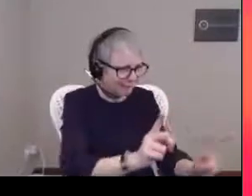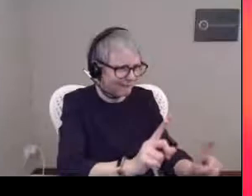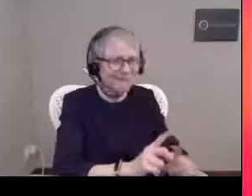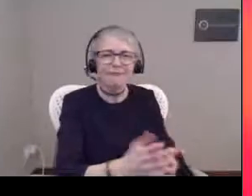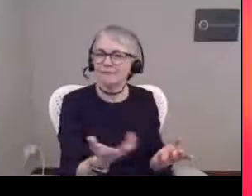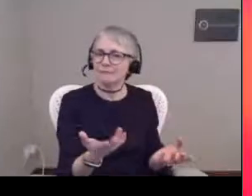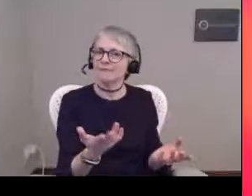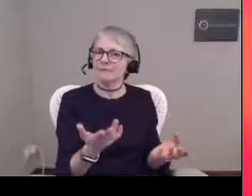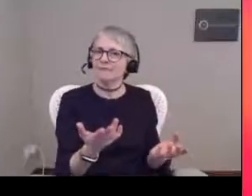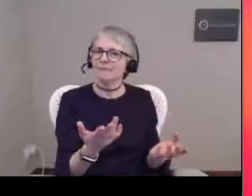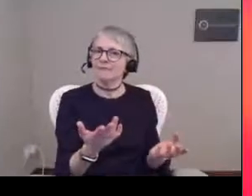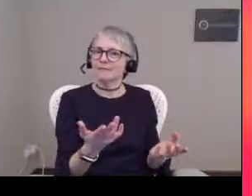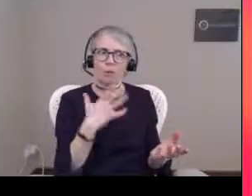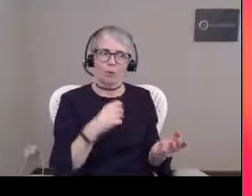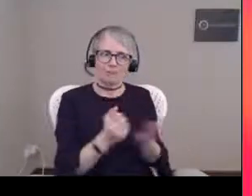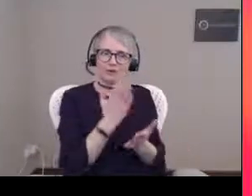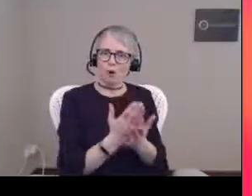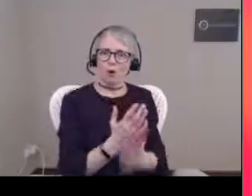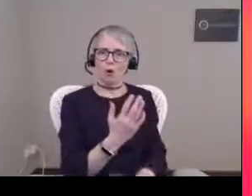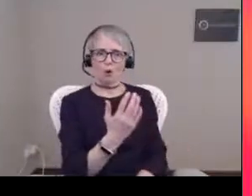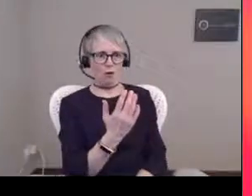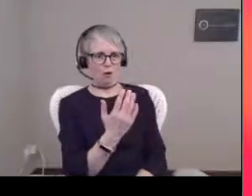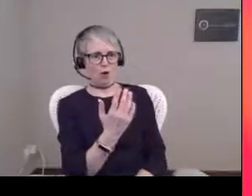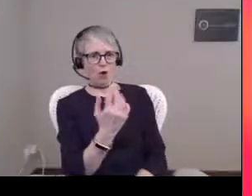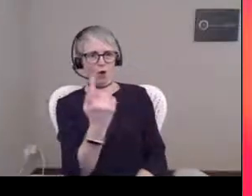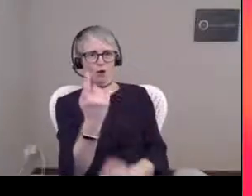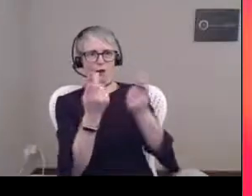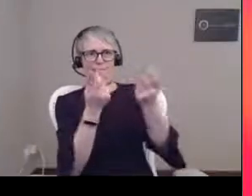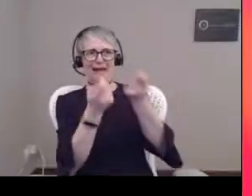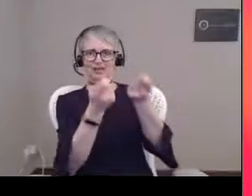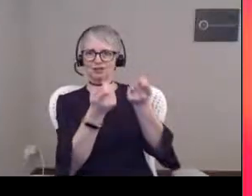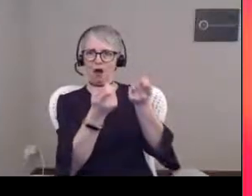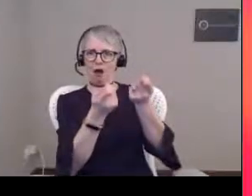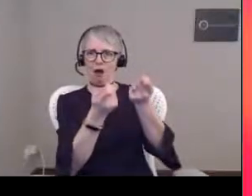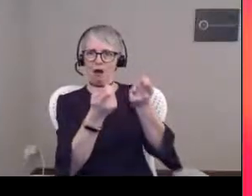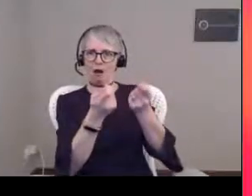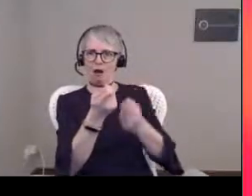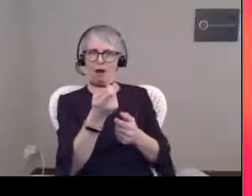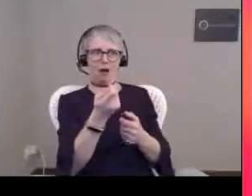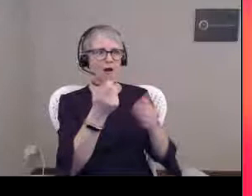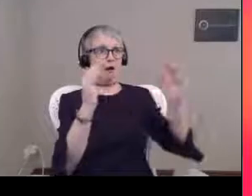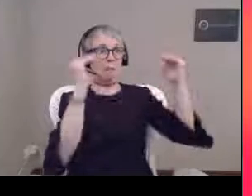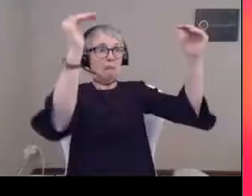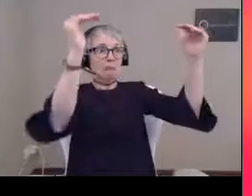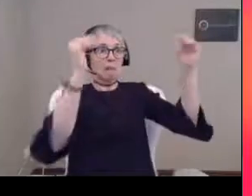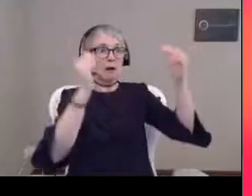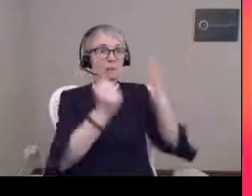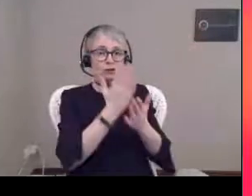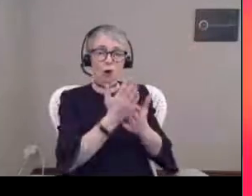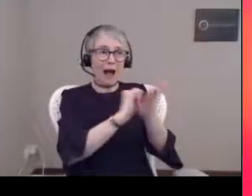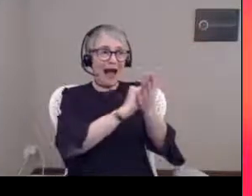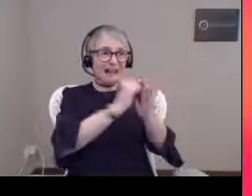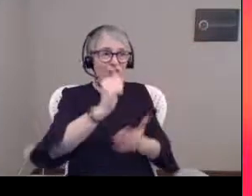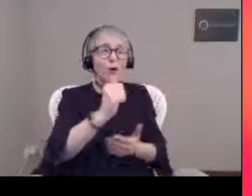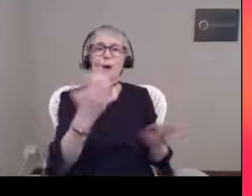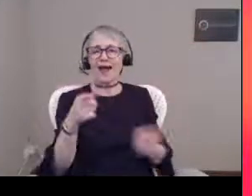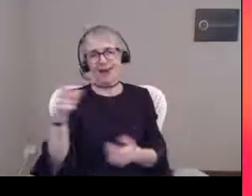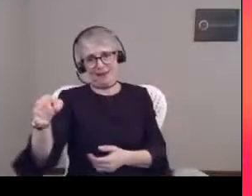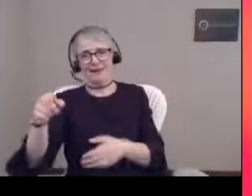those manager and analyst levels, for example, and the head of level are on Even Break, and they have got the